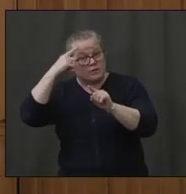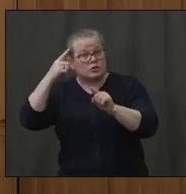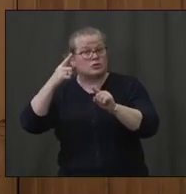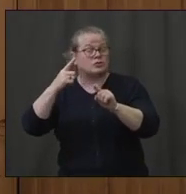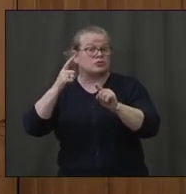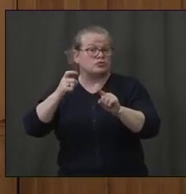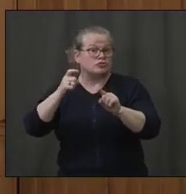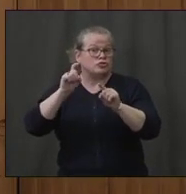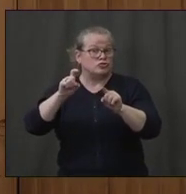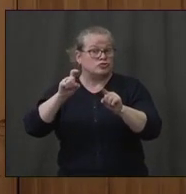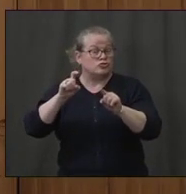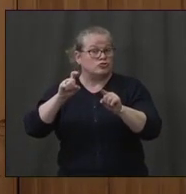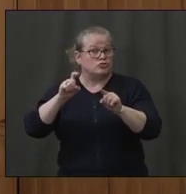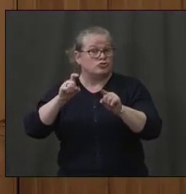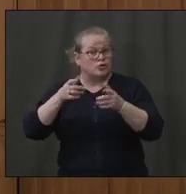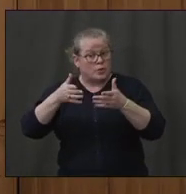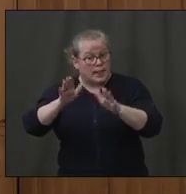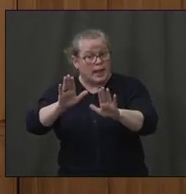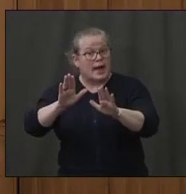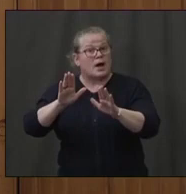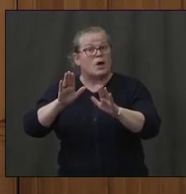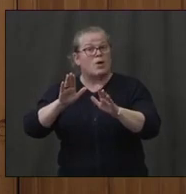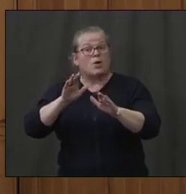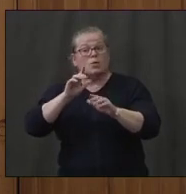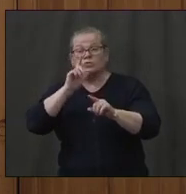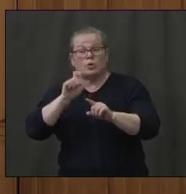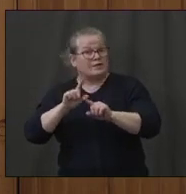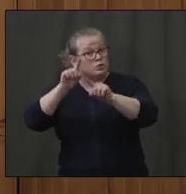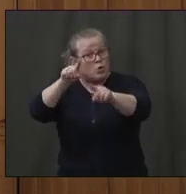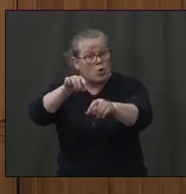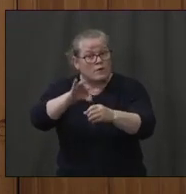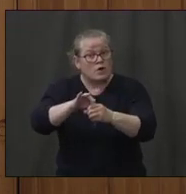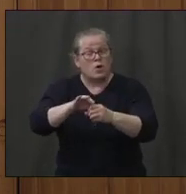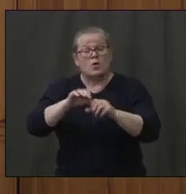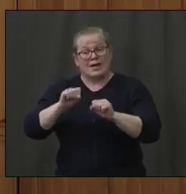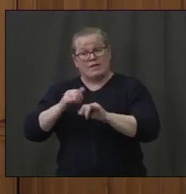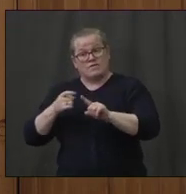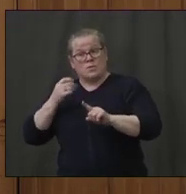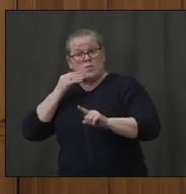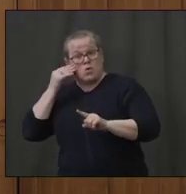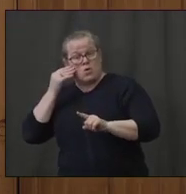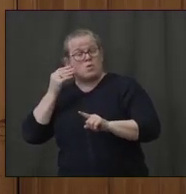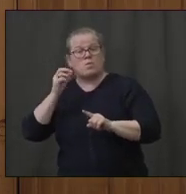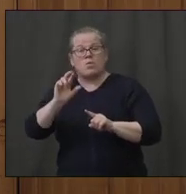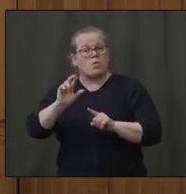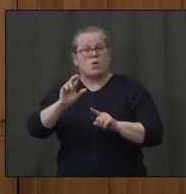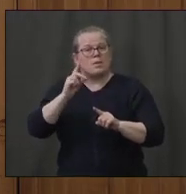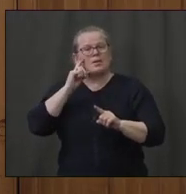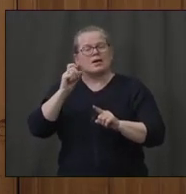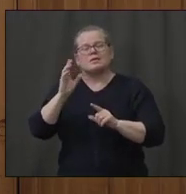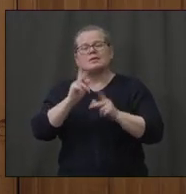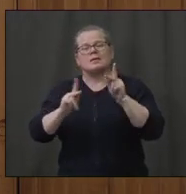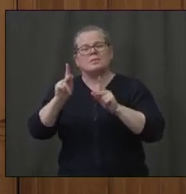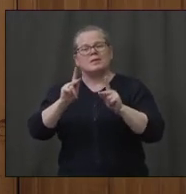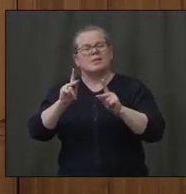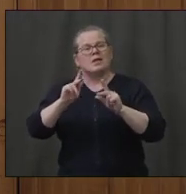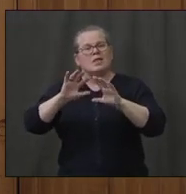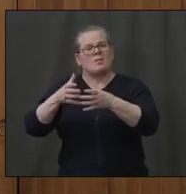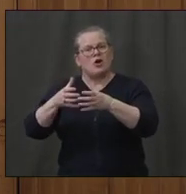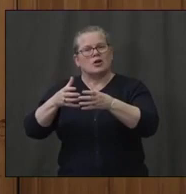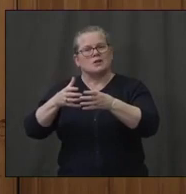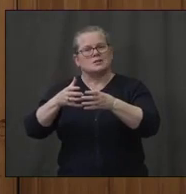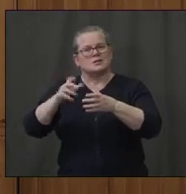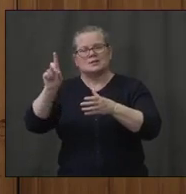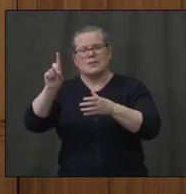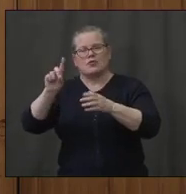further modifications as deals with dates, especially since the various political parties have changed their overall convention